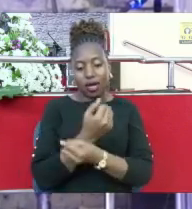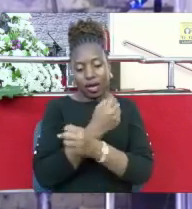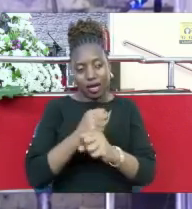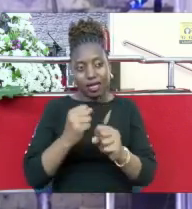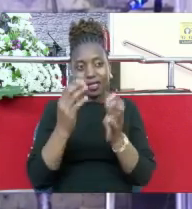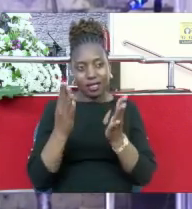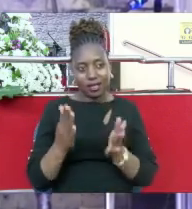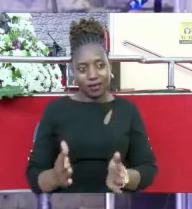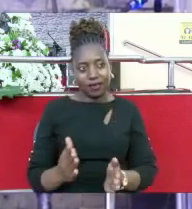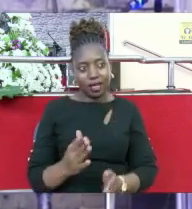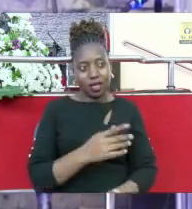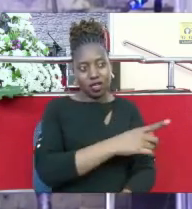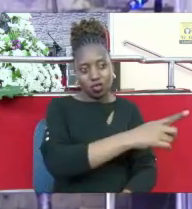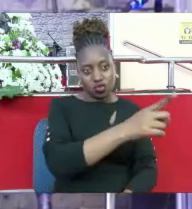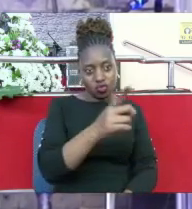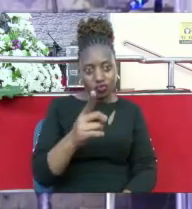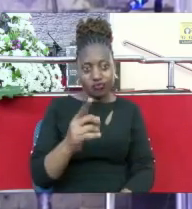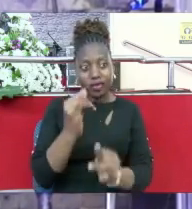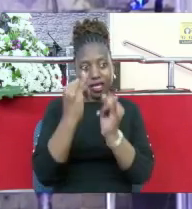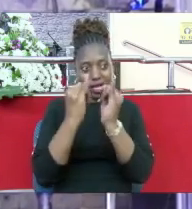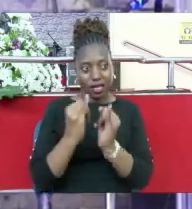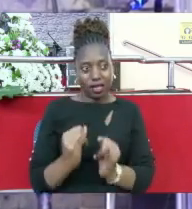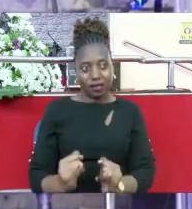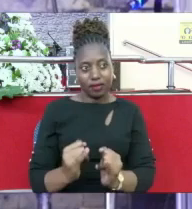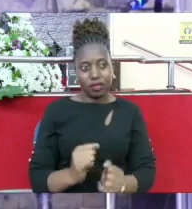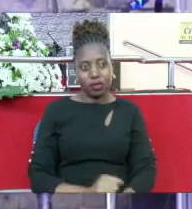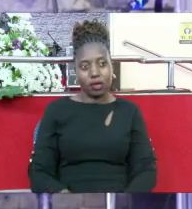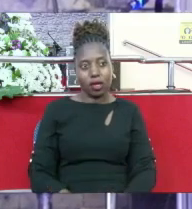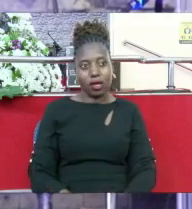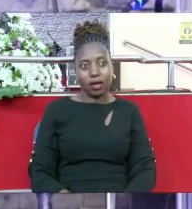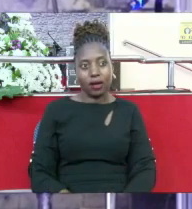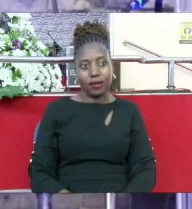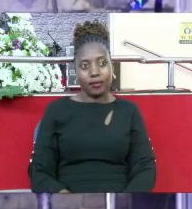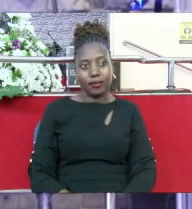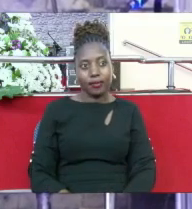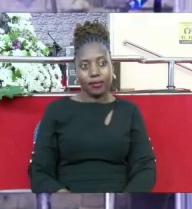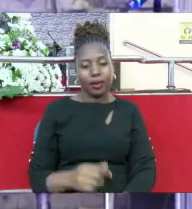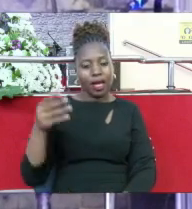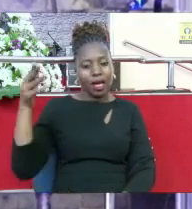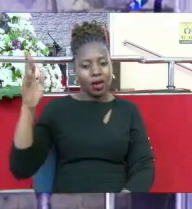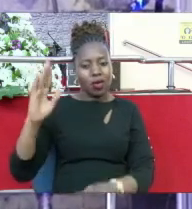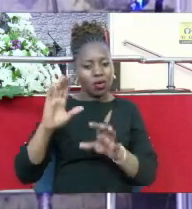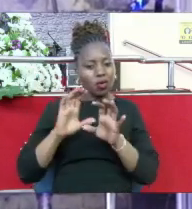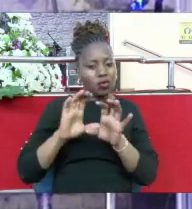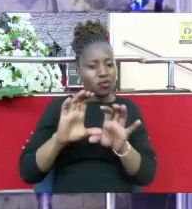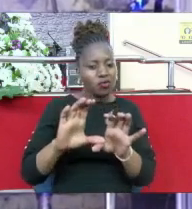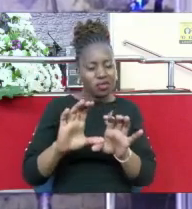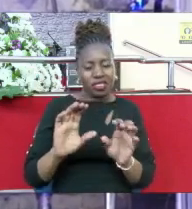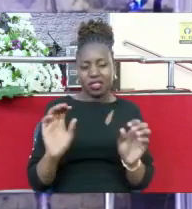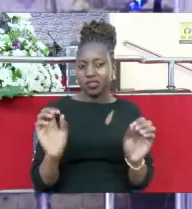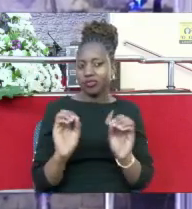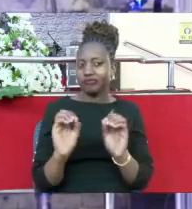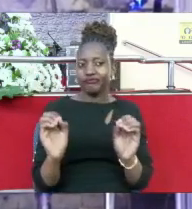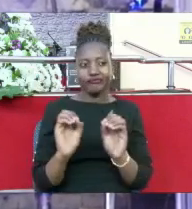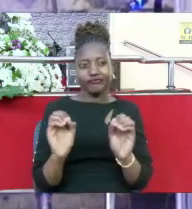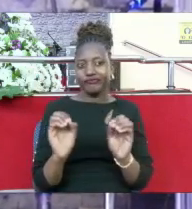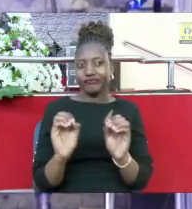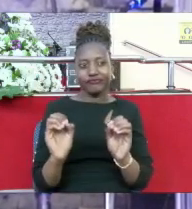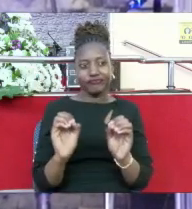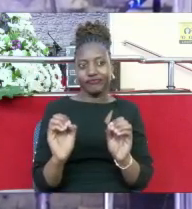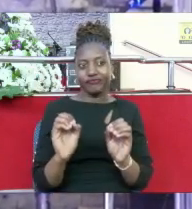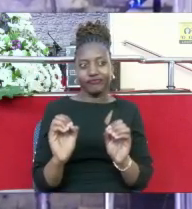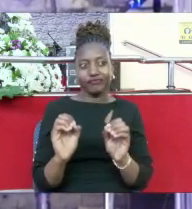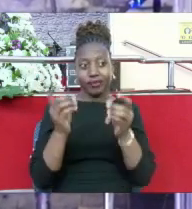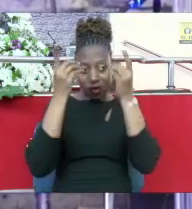Tunapokea Yesu kuwa mwokozi wetu kama sisi binafsi. God does not push it on us. Mungu hatusukumii kuwa